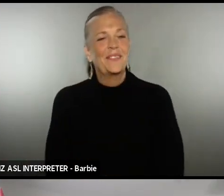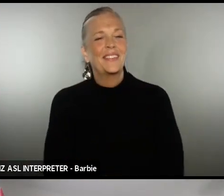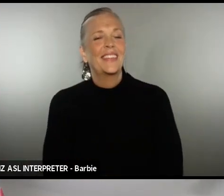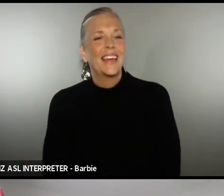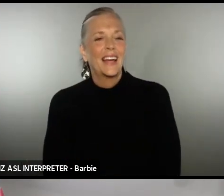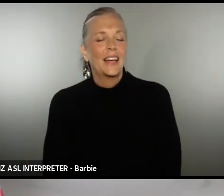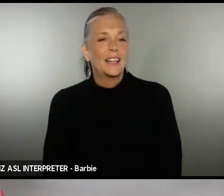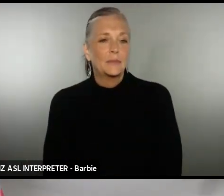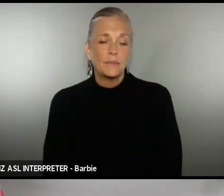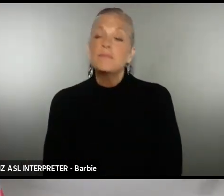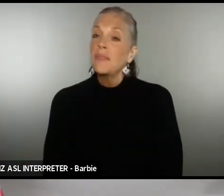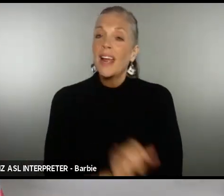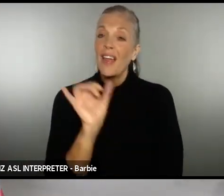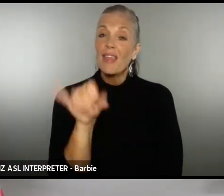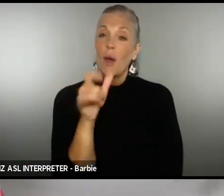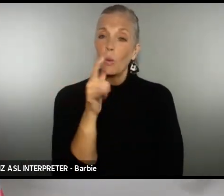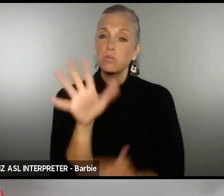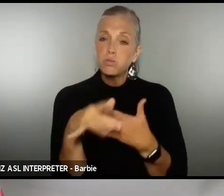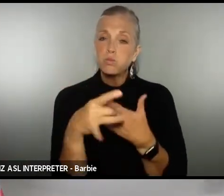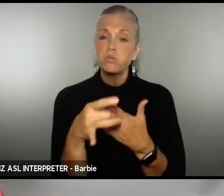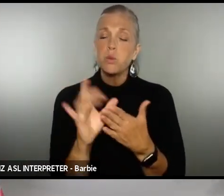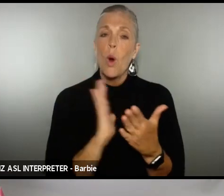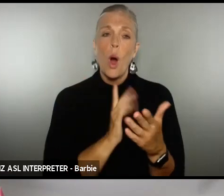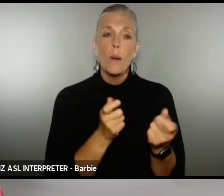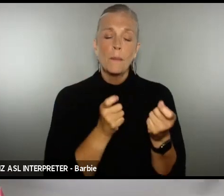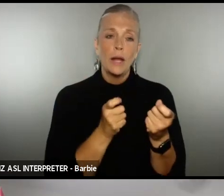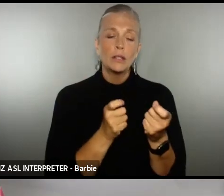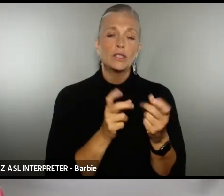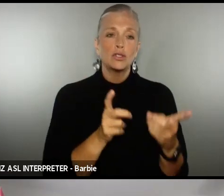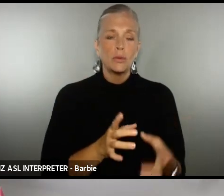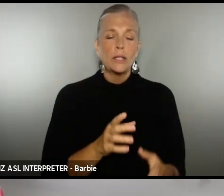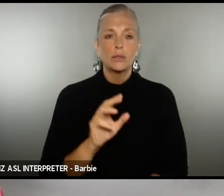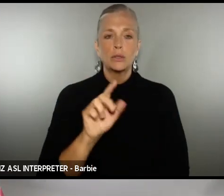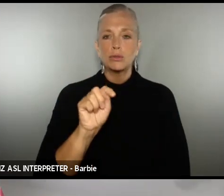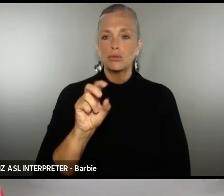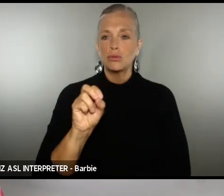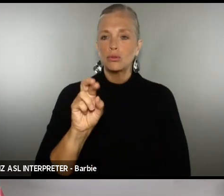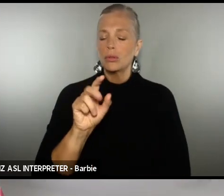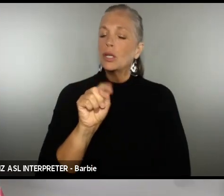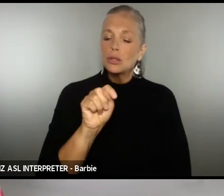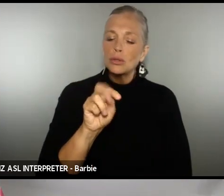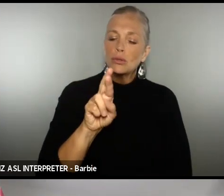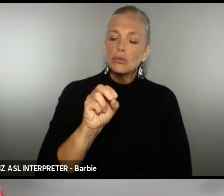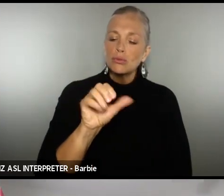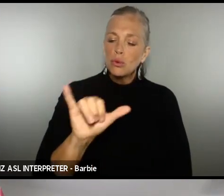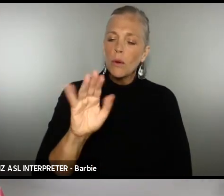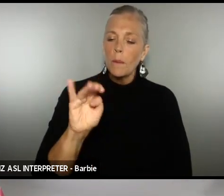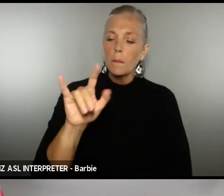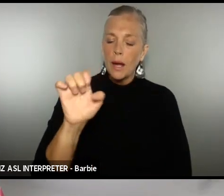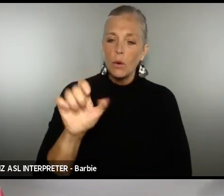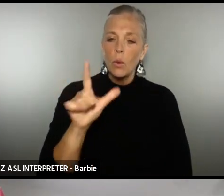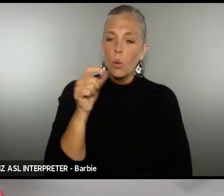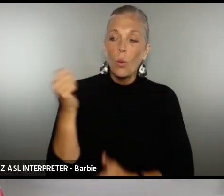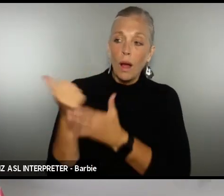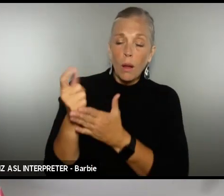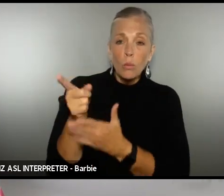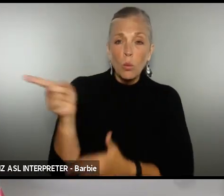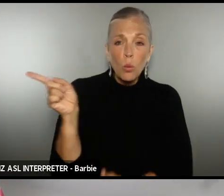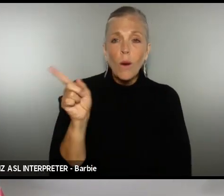And that is headed by our managing director, Troy Battle, who's been getting a lot of help from Gavin Petty. And